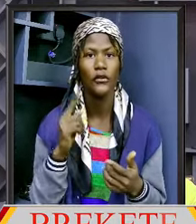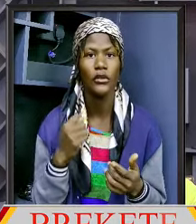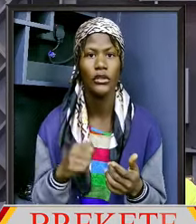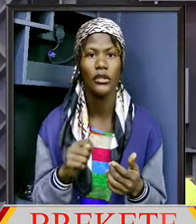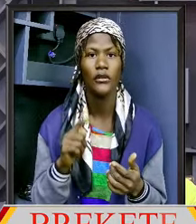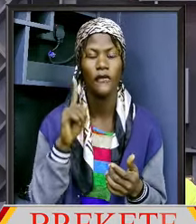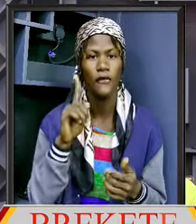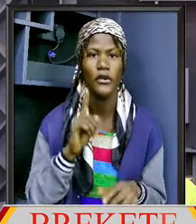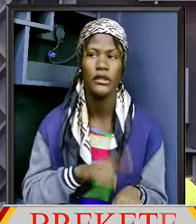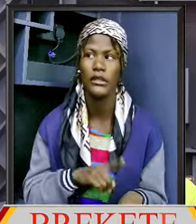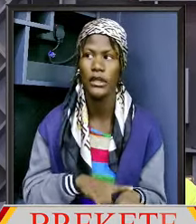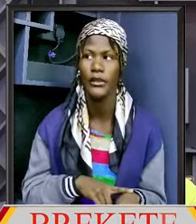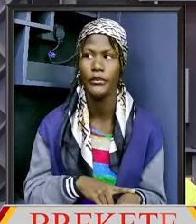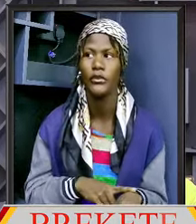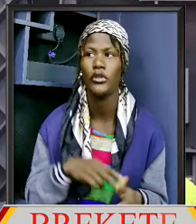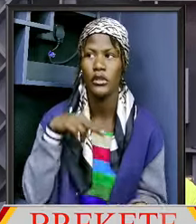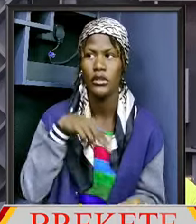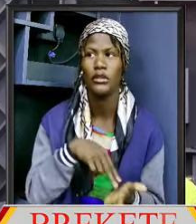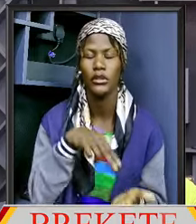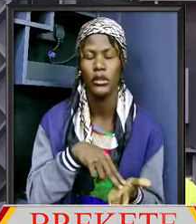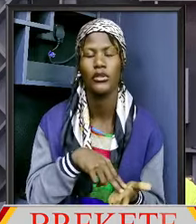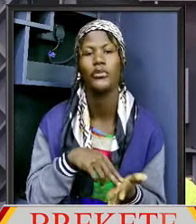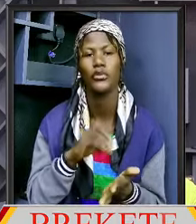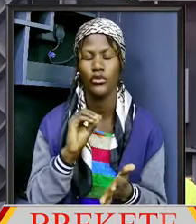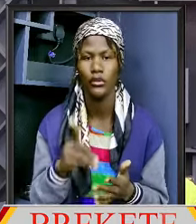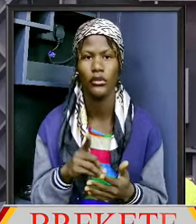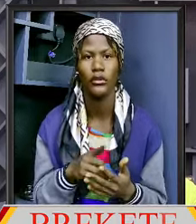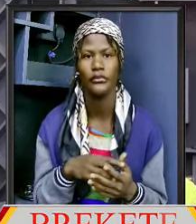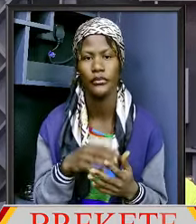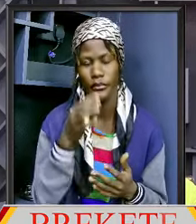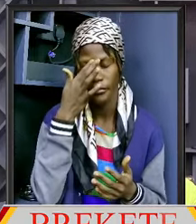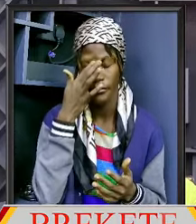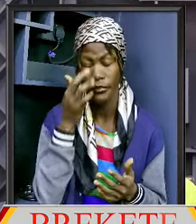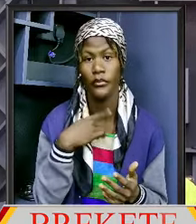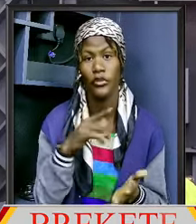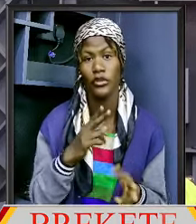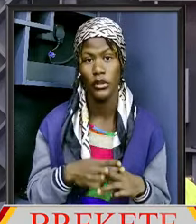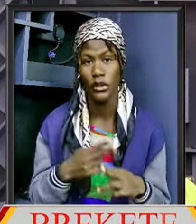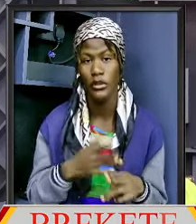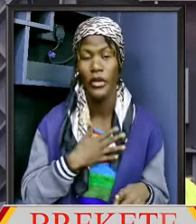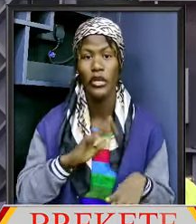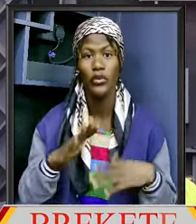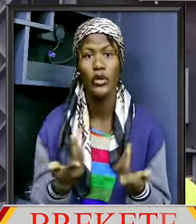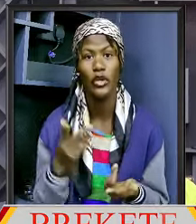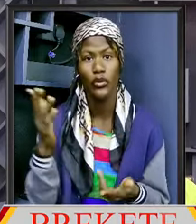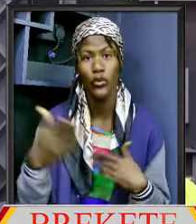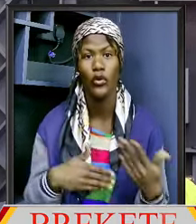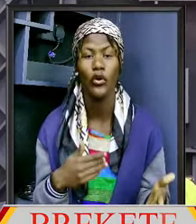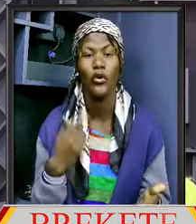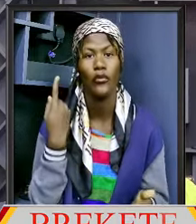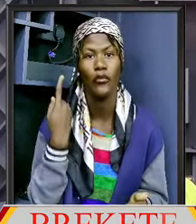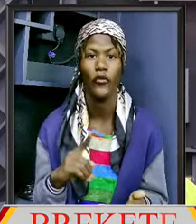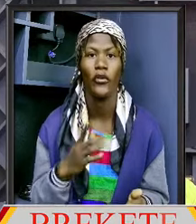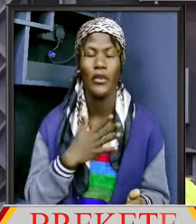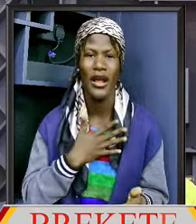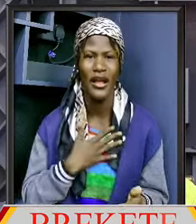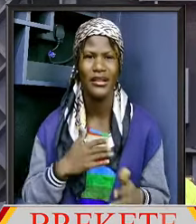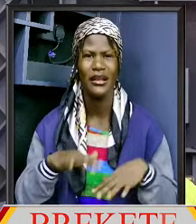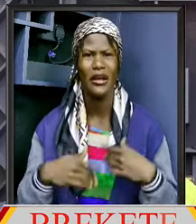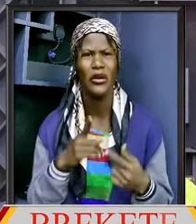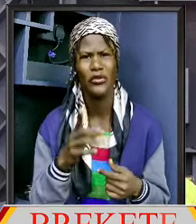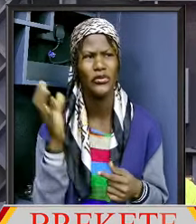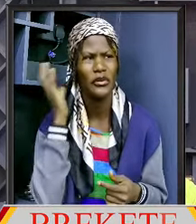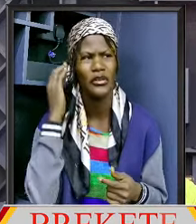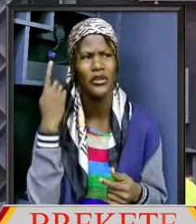sit down? Yes, I will stand up. You want to stand up? Yes, okay. All right. Tell us your name and where you come from. And how you even take care of this